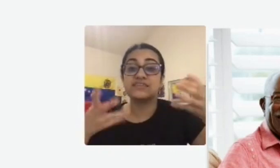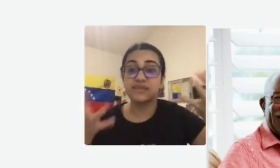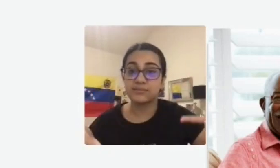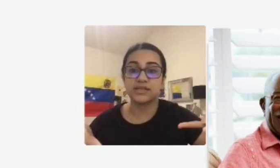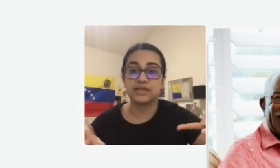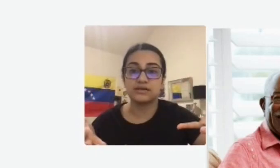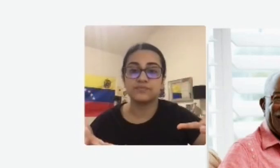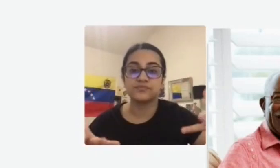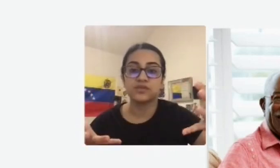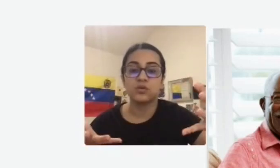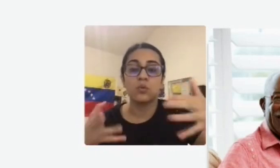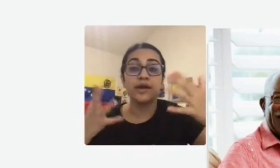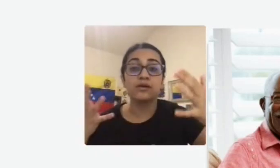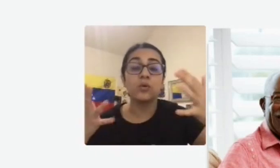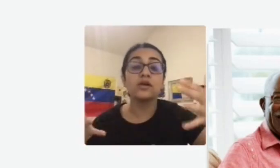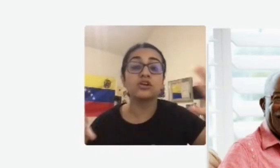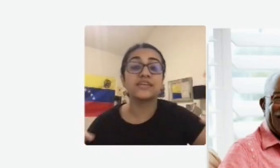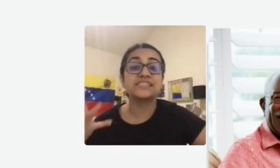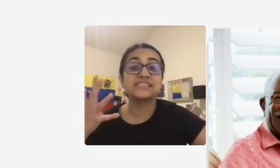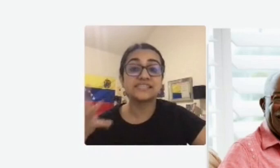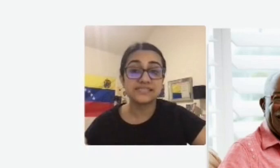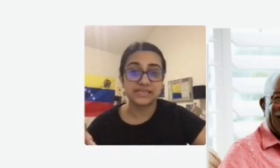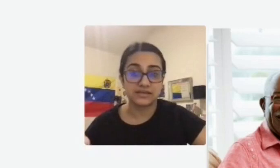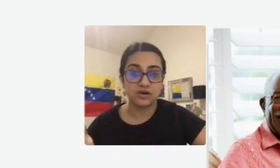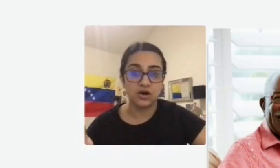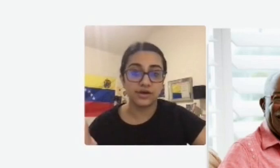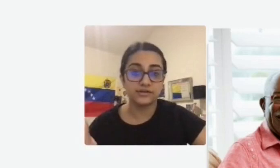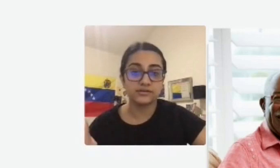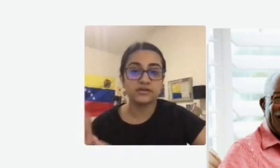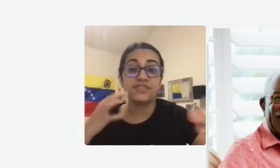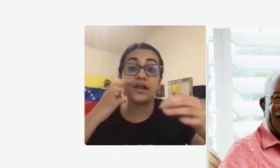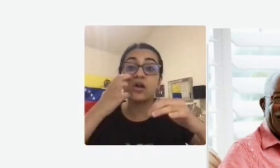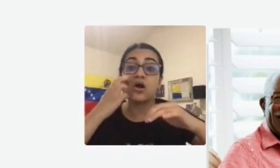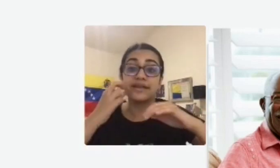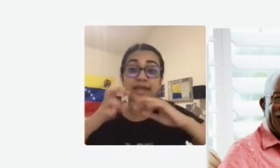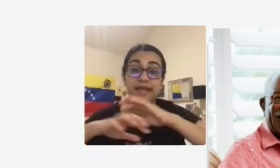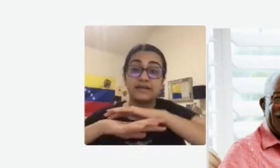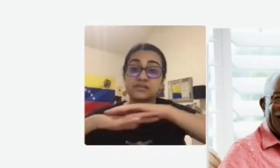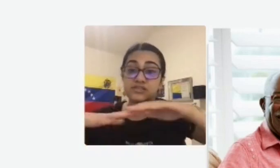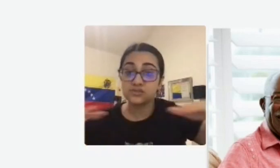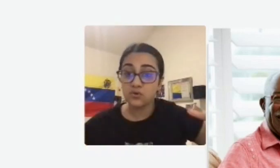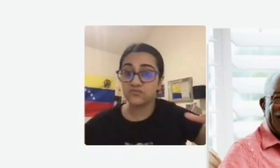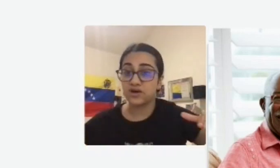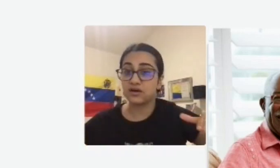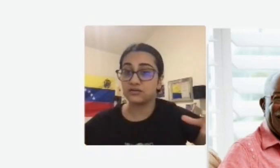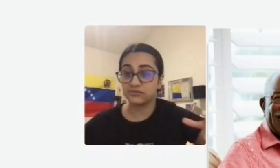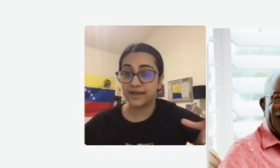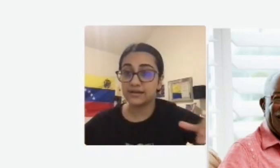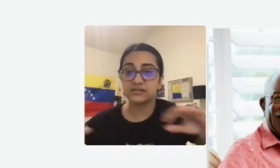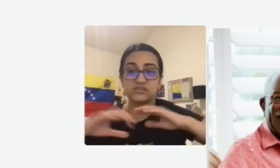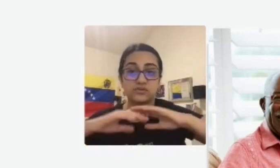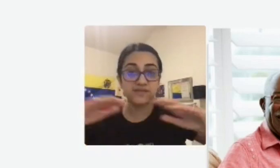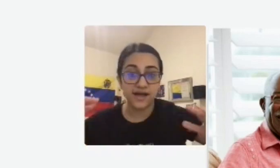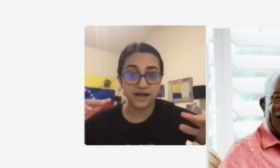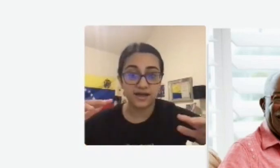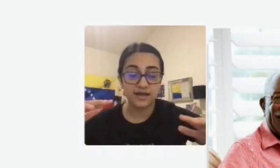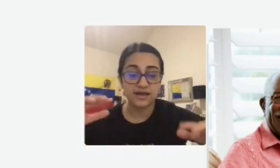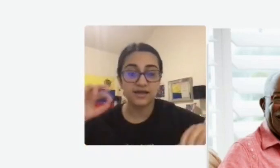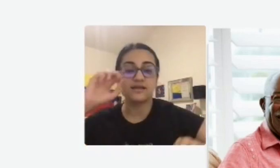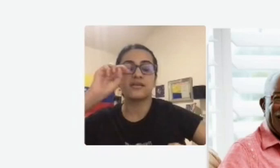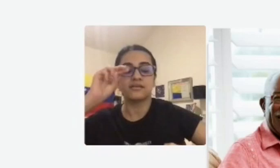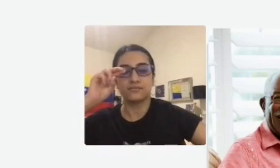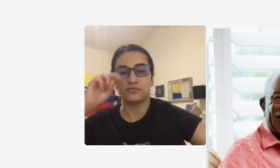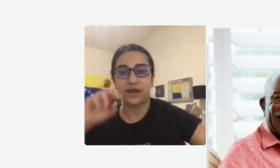where is the family? What are they sitting on? They are on a sofa, right? A sofa.